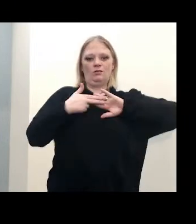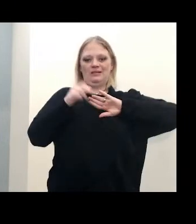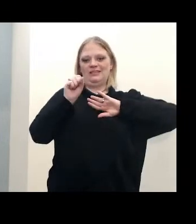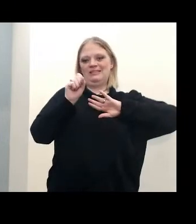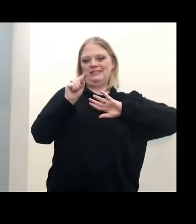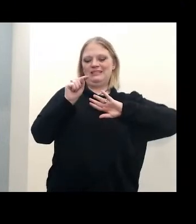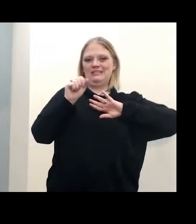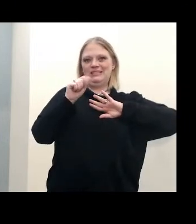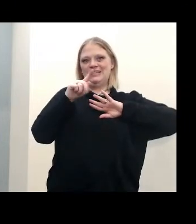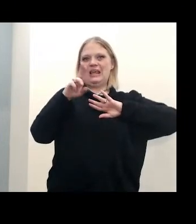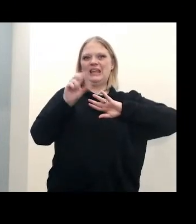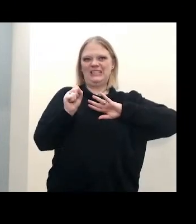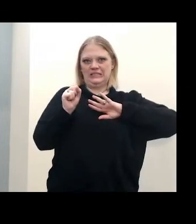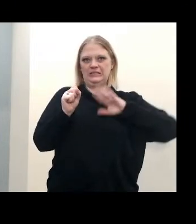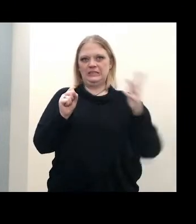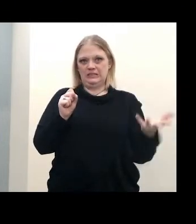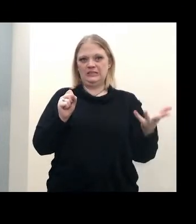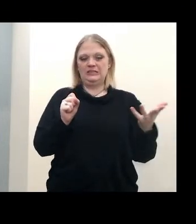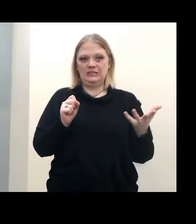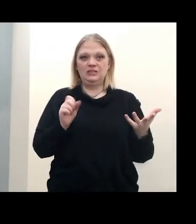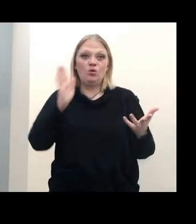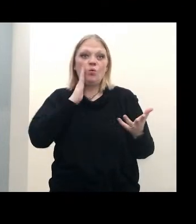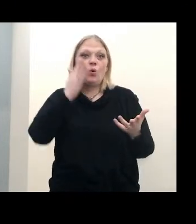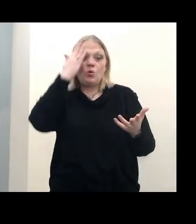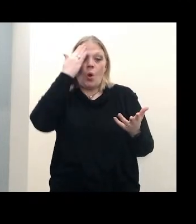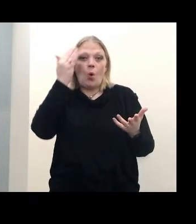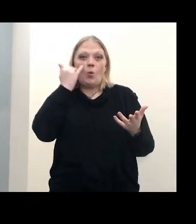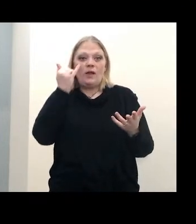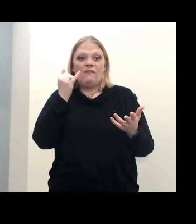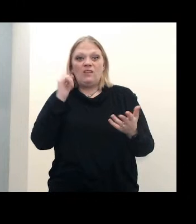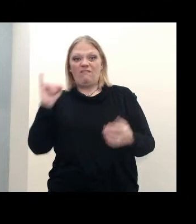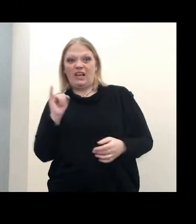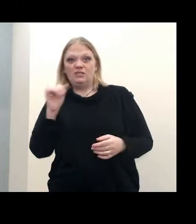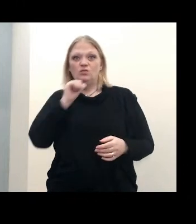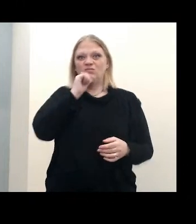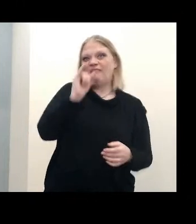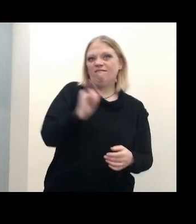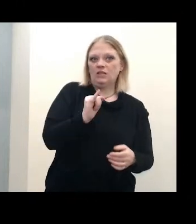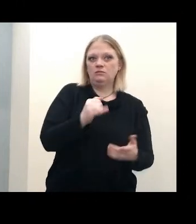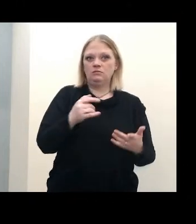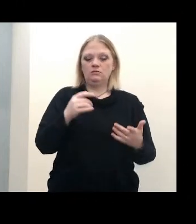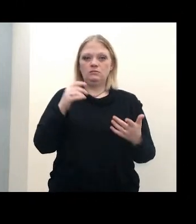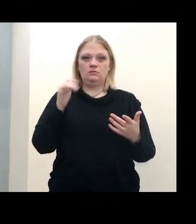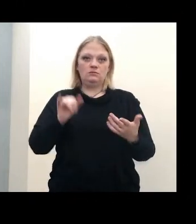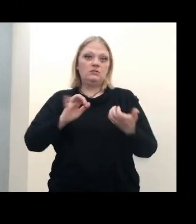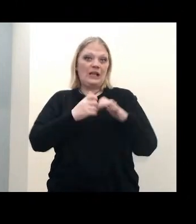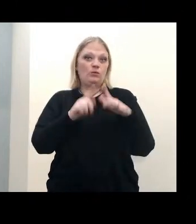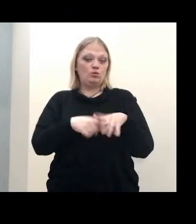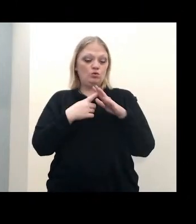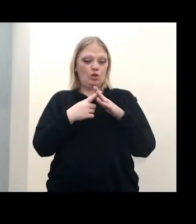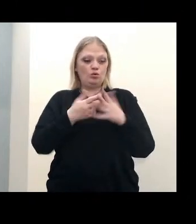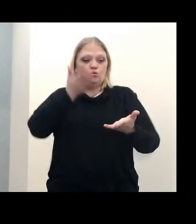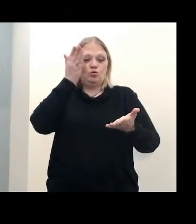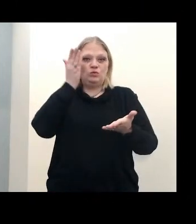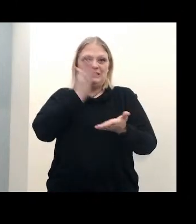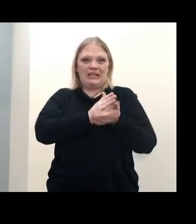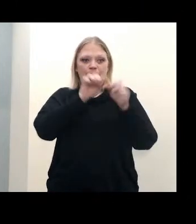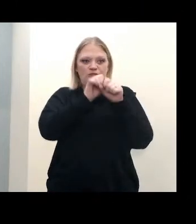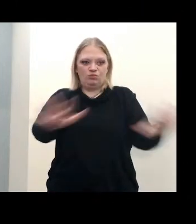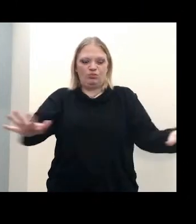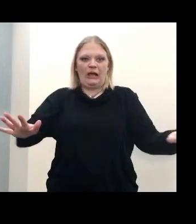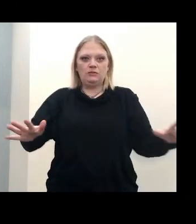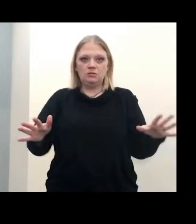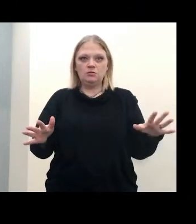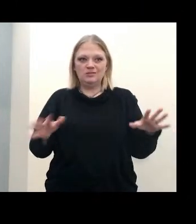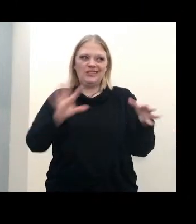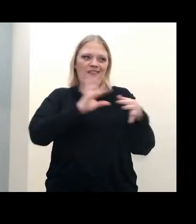everybody will know if they are infected with COVID-19 or not. So that's how we start breaking the chain of transmission. So if you